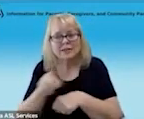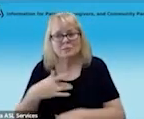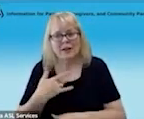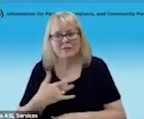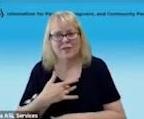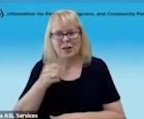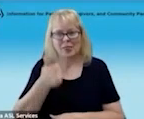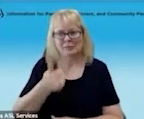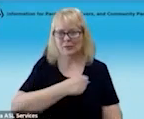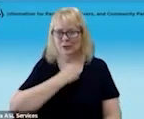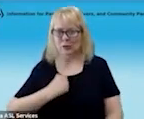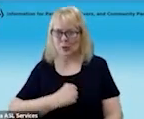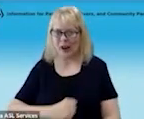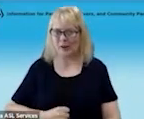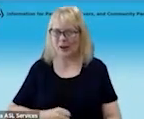their overall service.